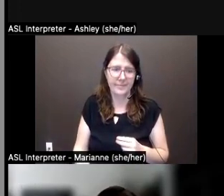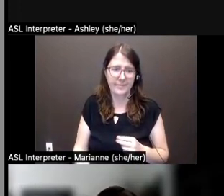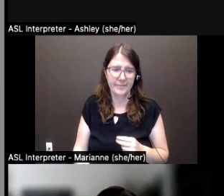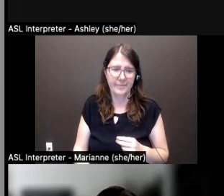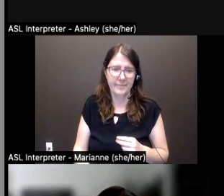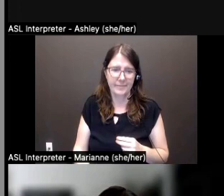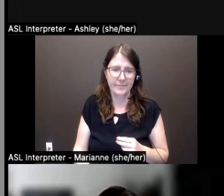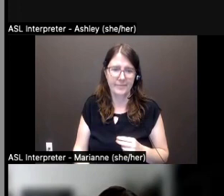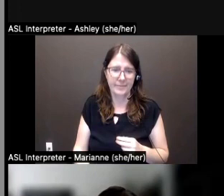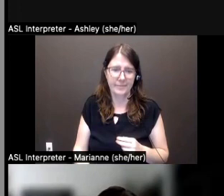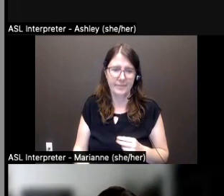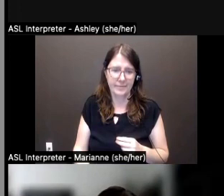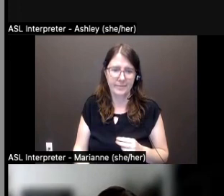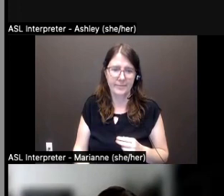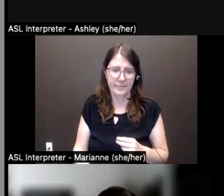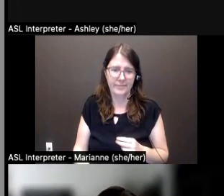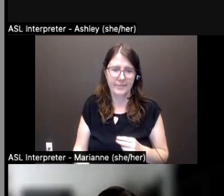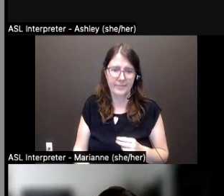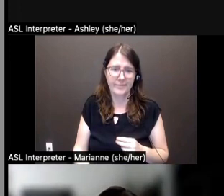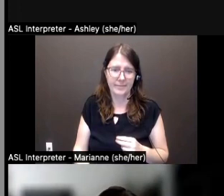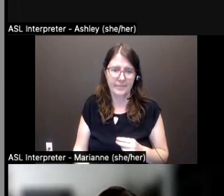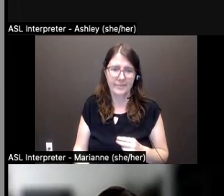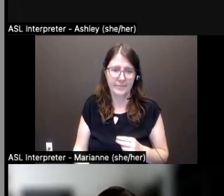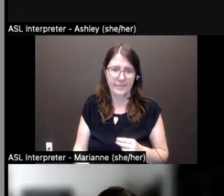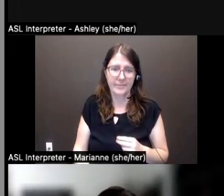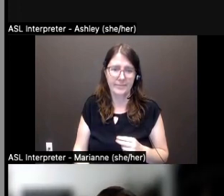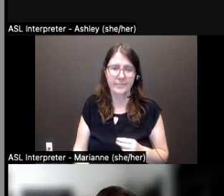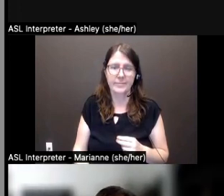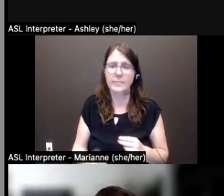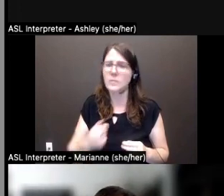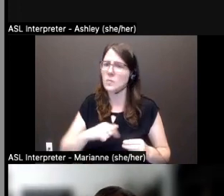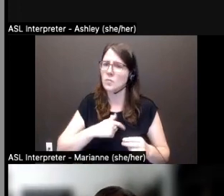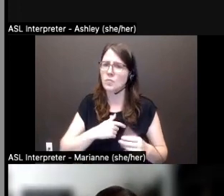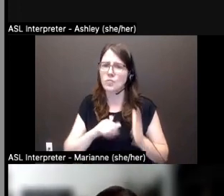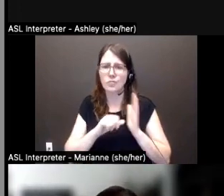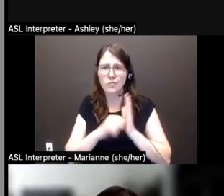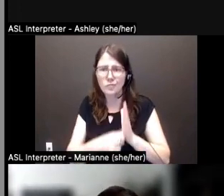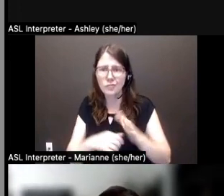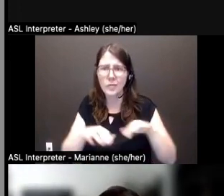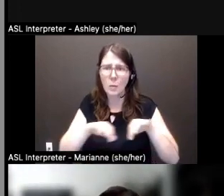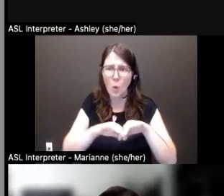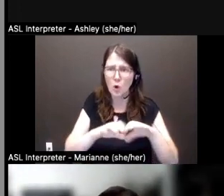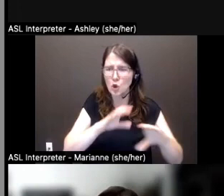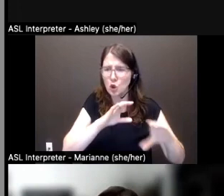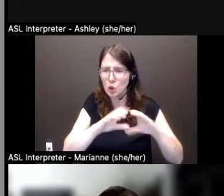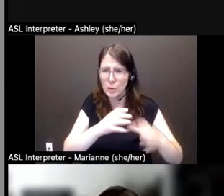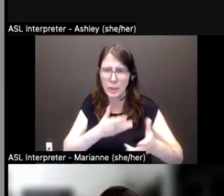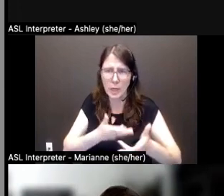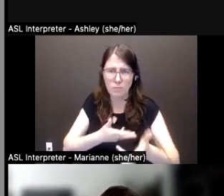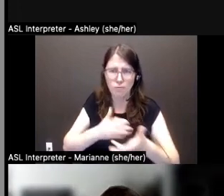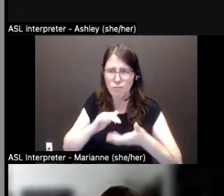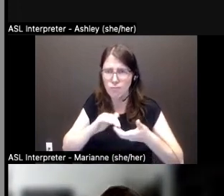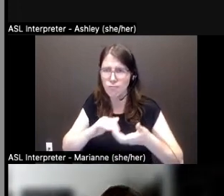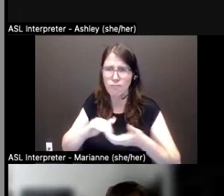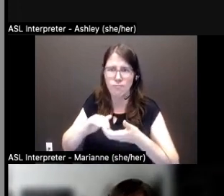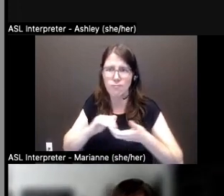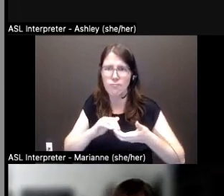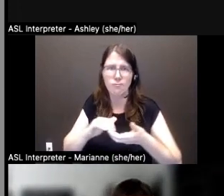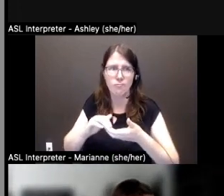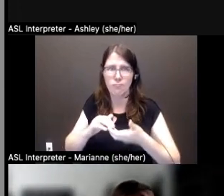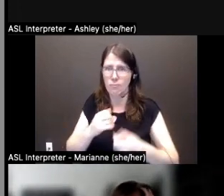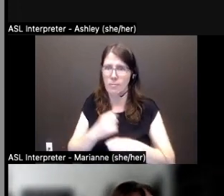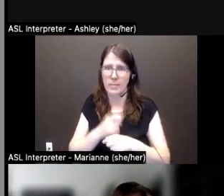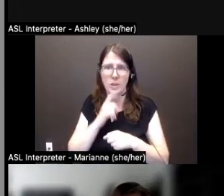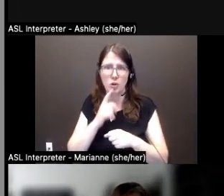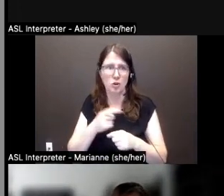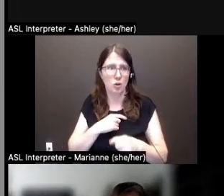see if we are going in the right track. So in here, we use some technology